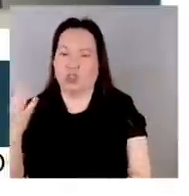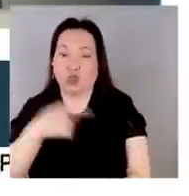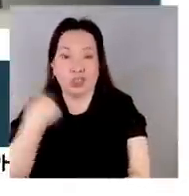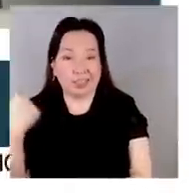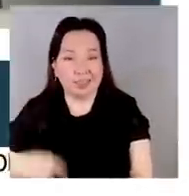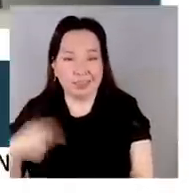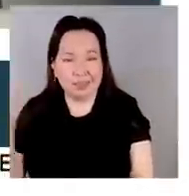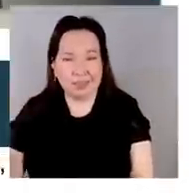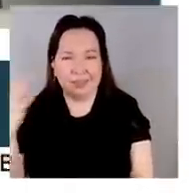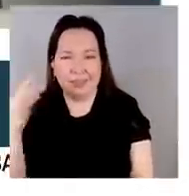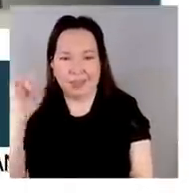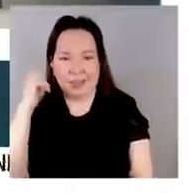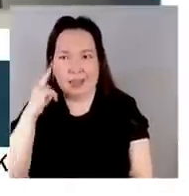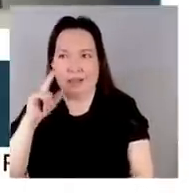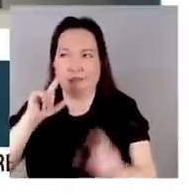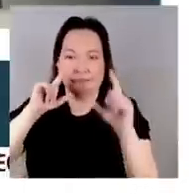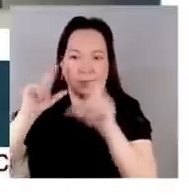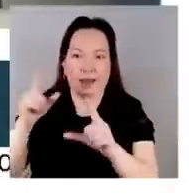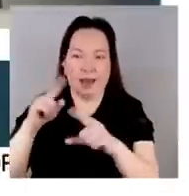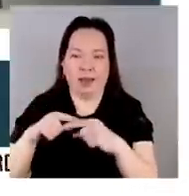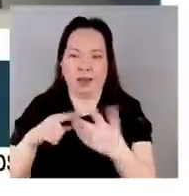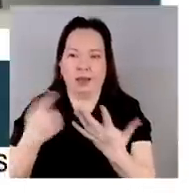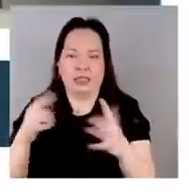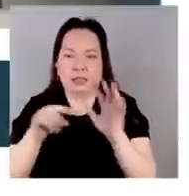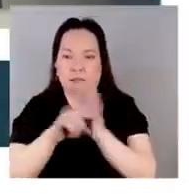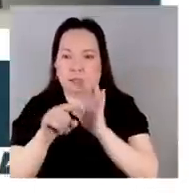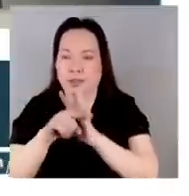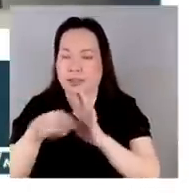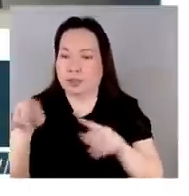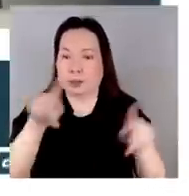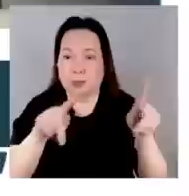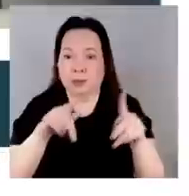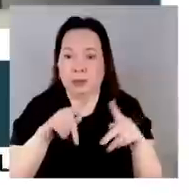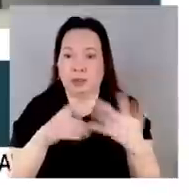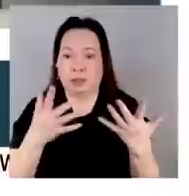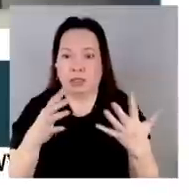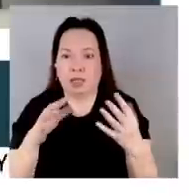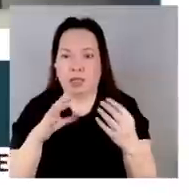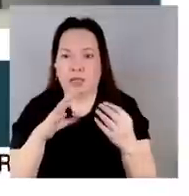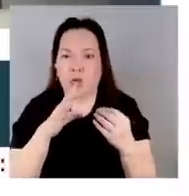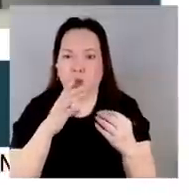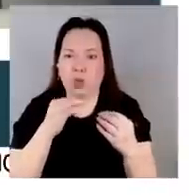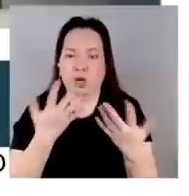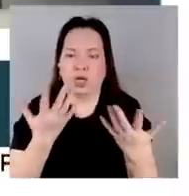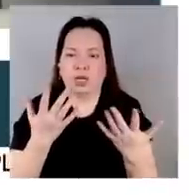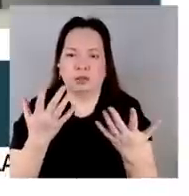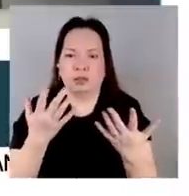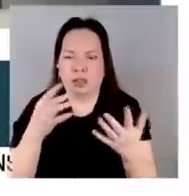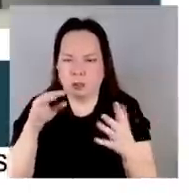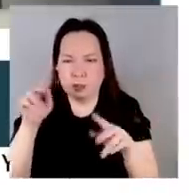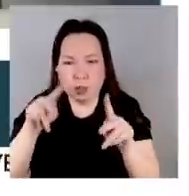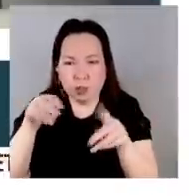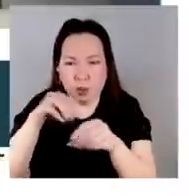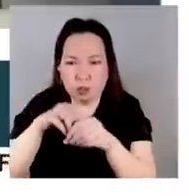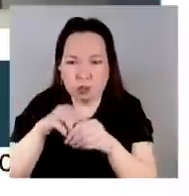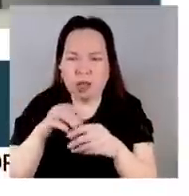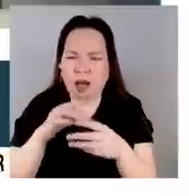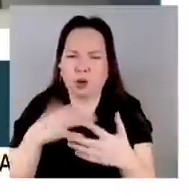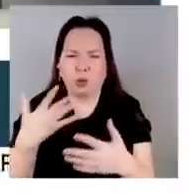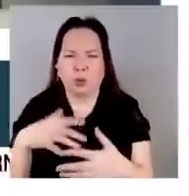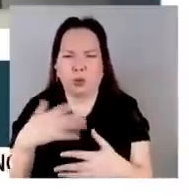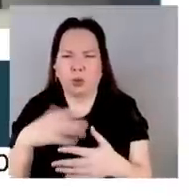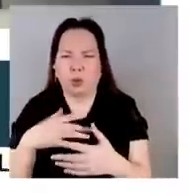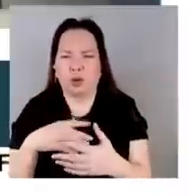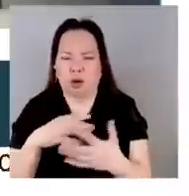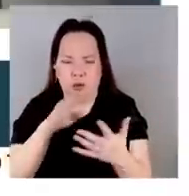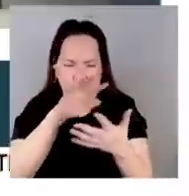also implicated in crimes against humanity against the Uyghurs in Xinjiang. And we saw a really damning UN